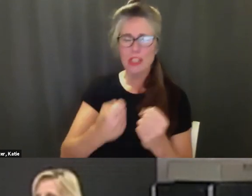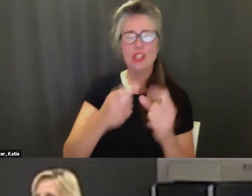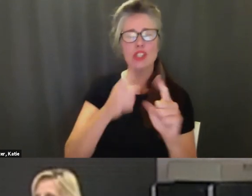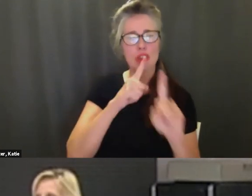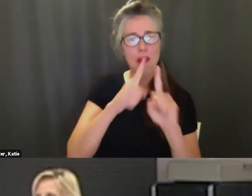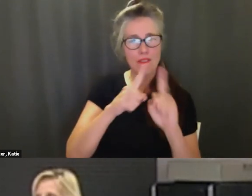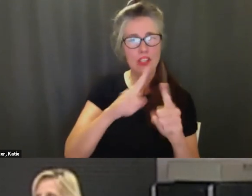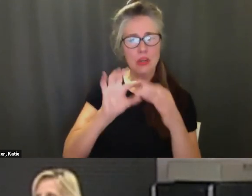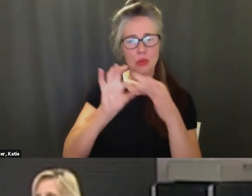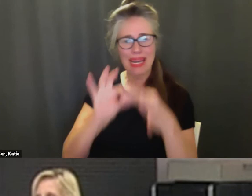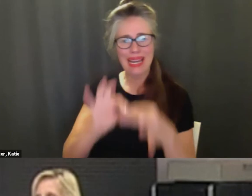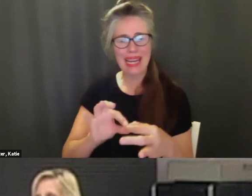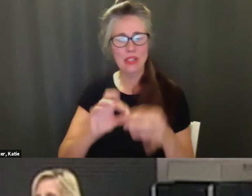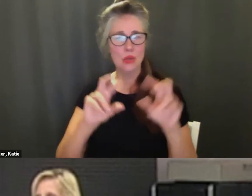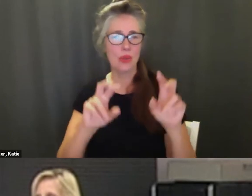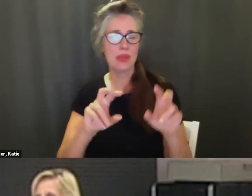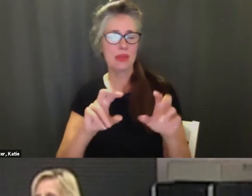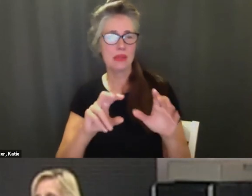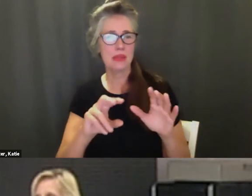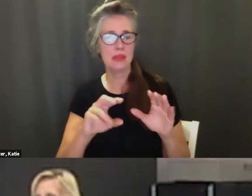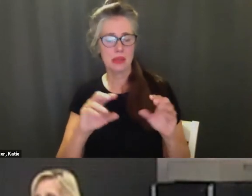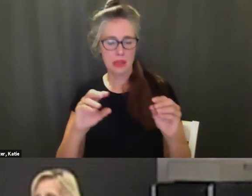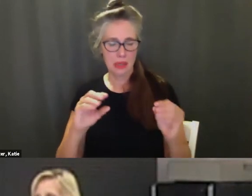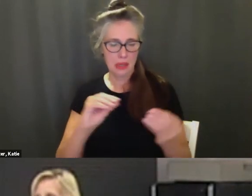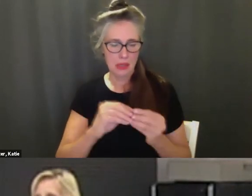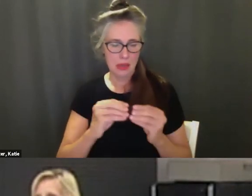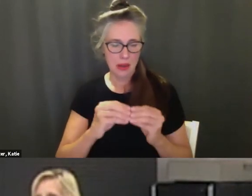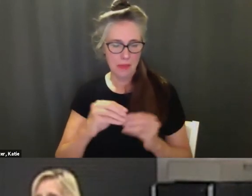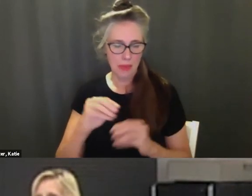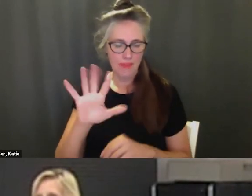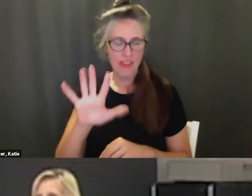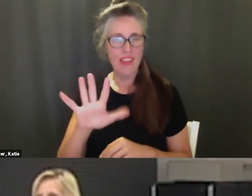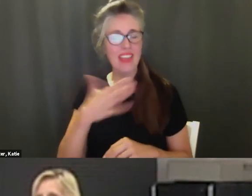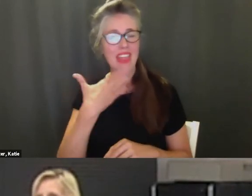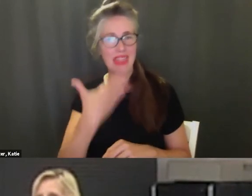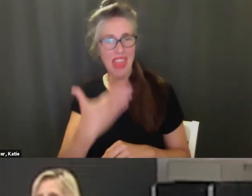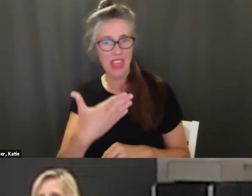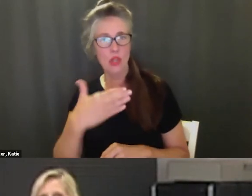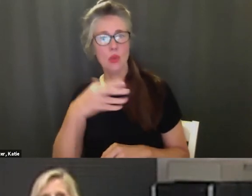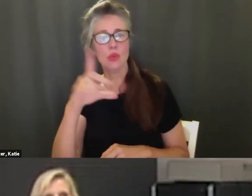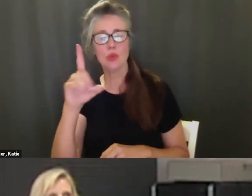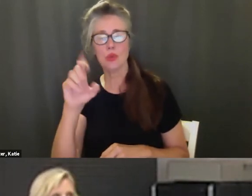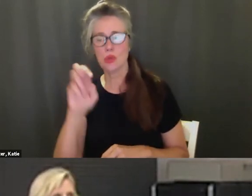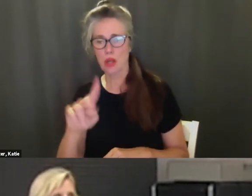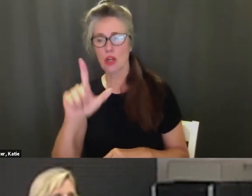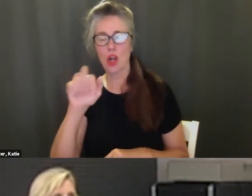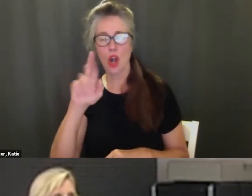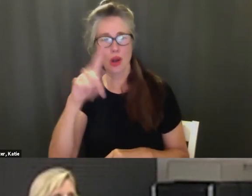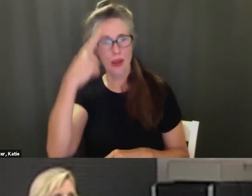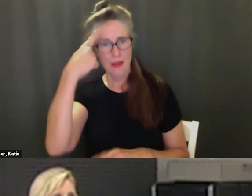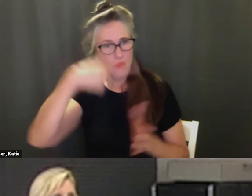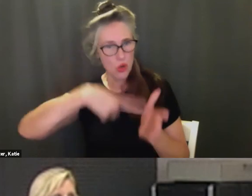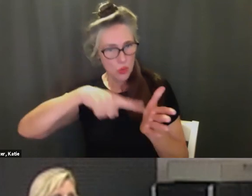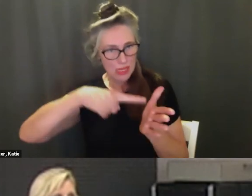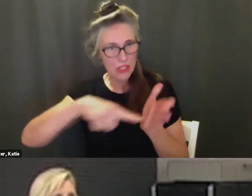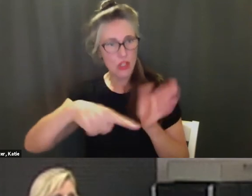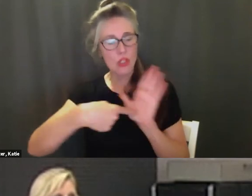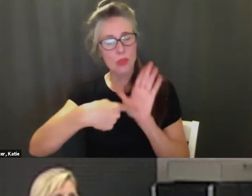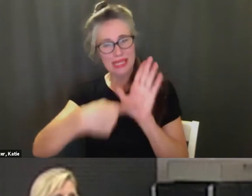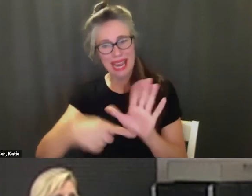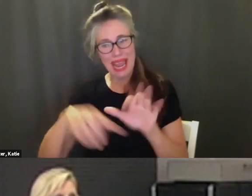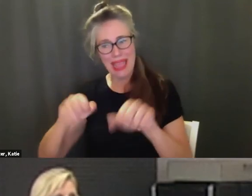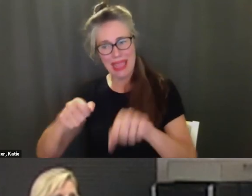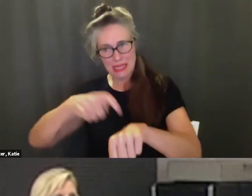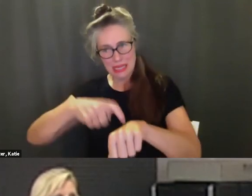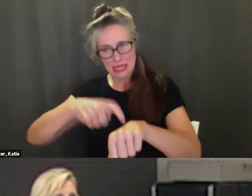also want to thank Dr. Lara for her research and the information presented, and also for the time that she took I had